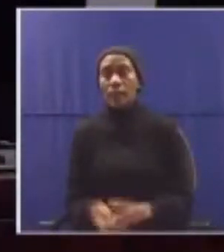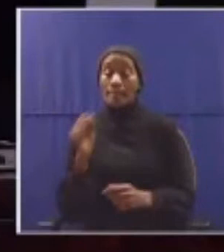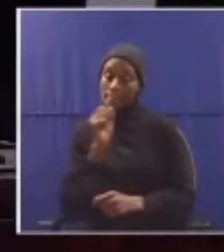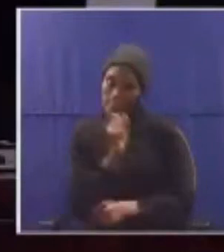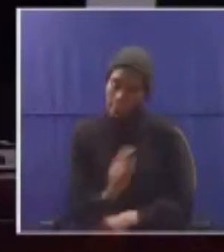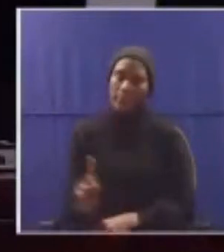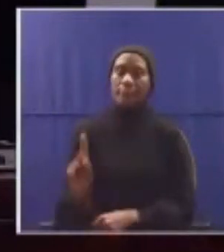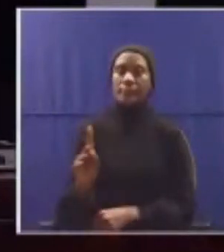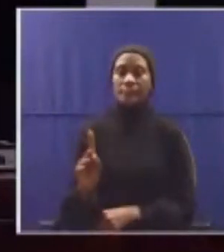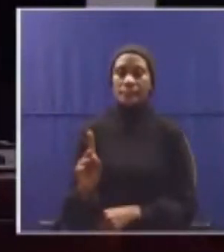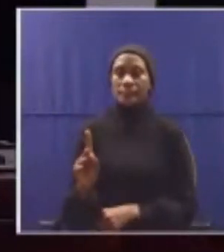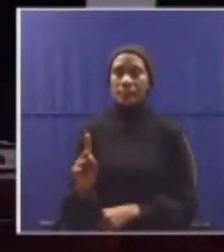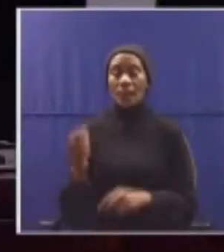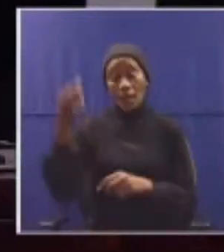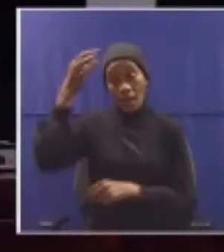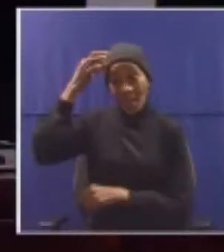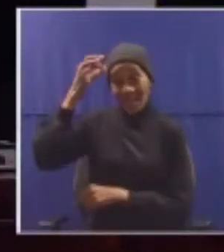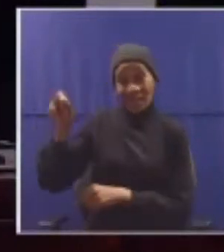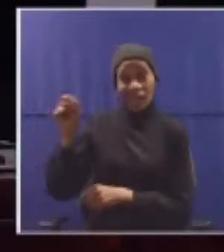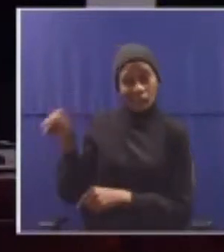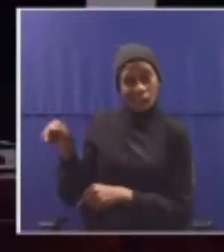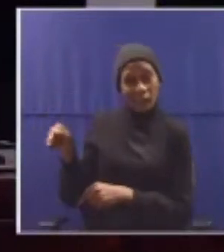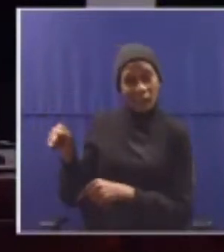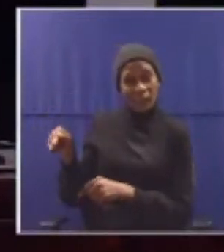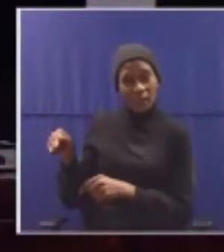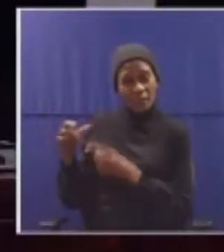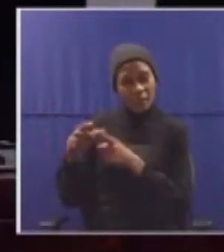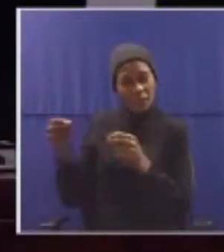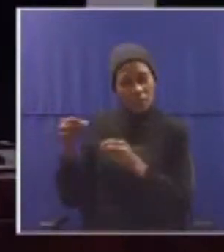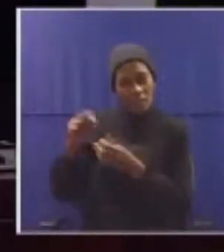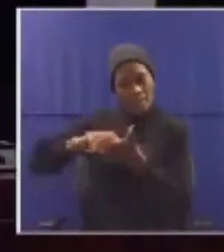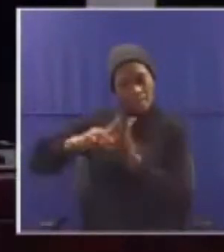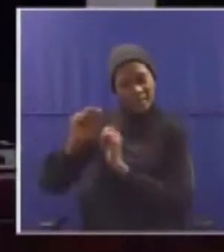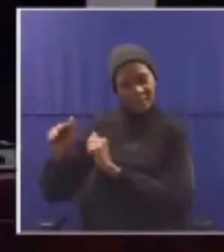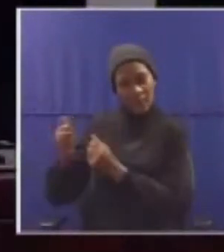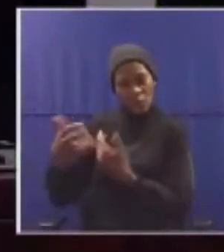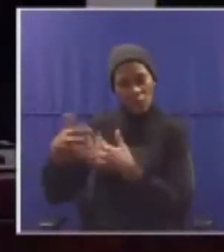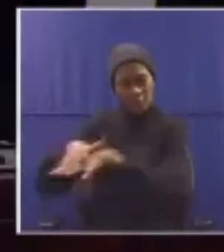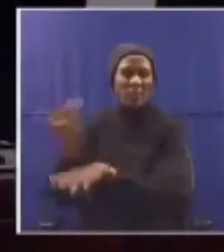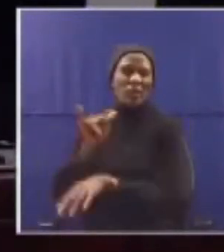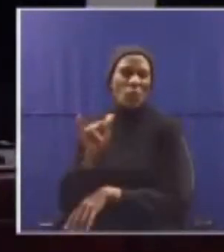However, government has made the following interventions already.